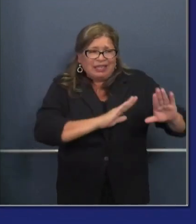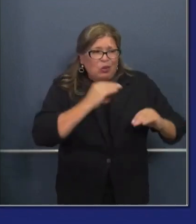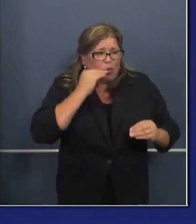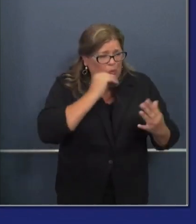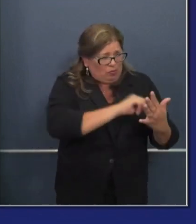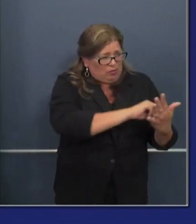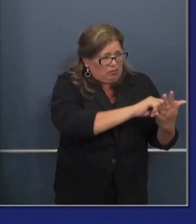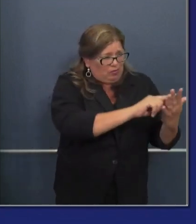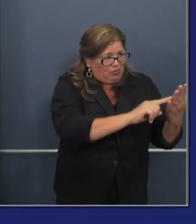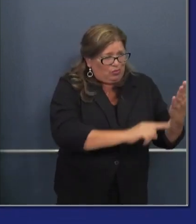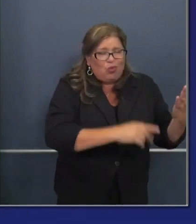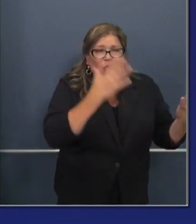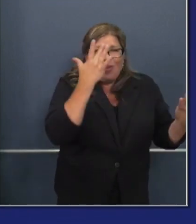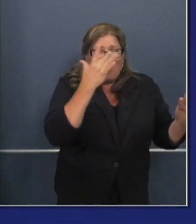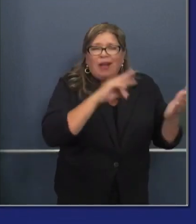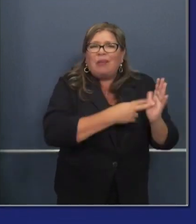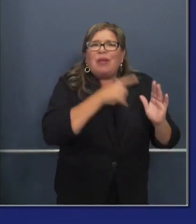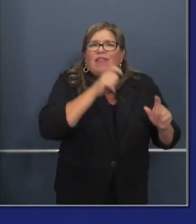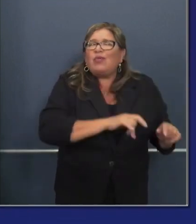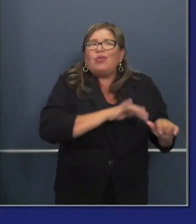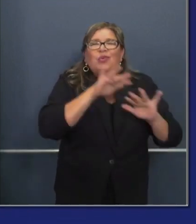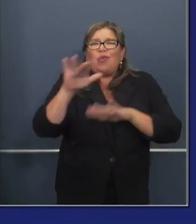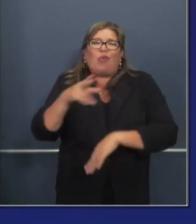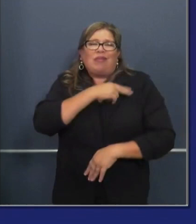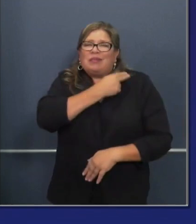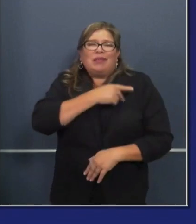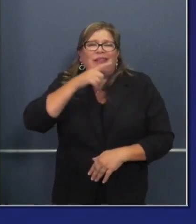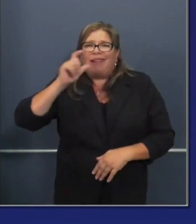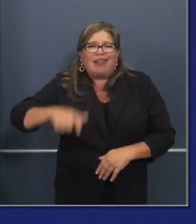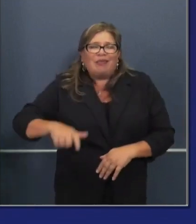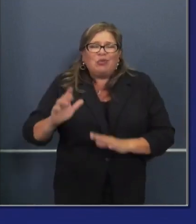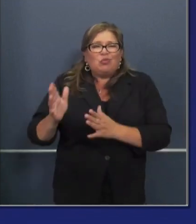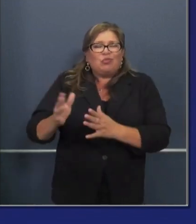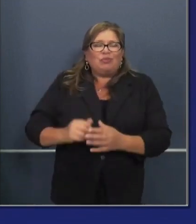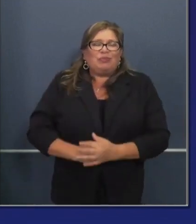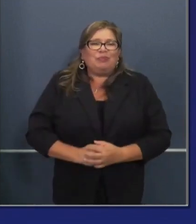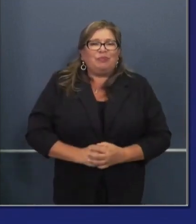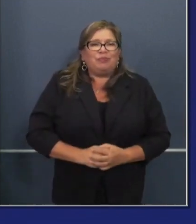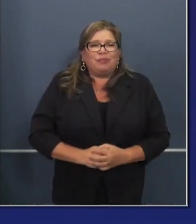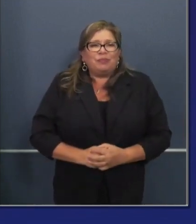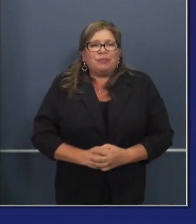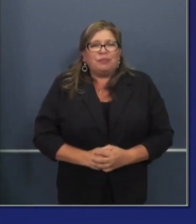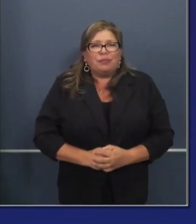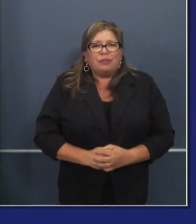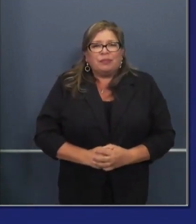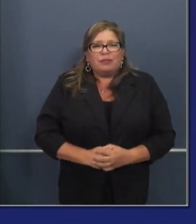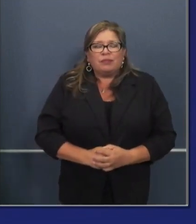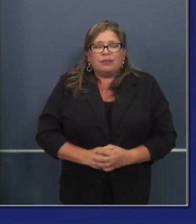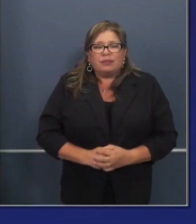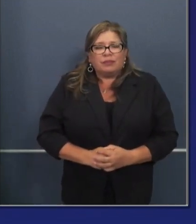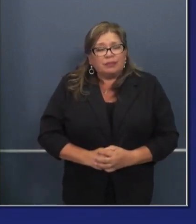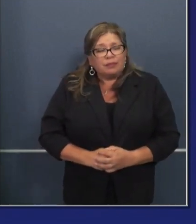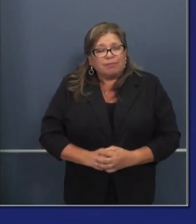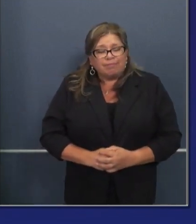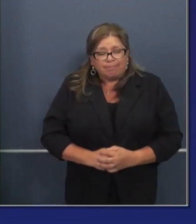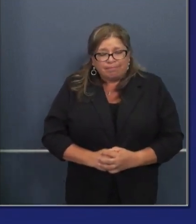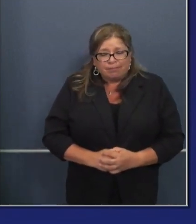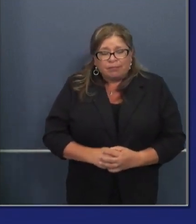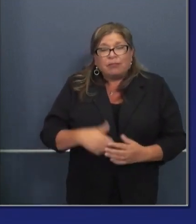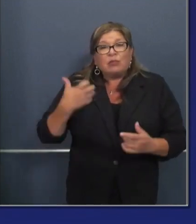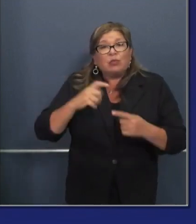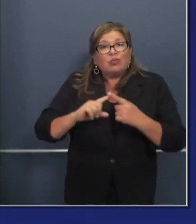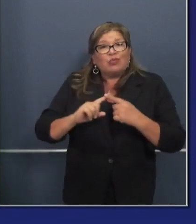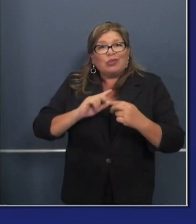those beds remain available but not used. I want to just highlight a couple of things on the table in front of